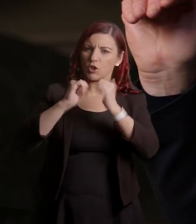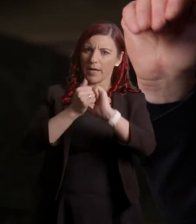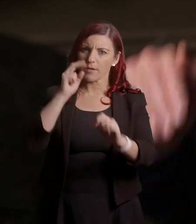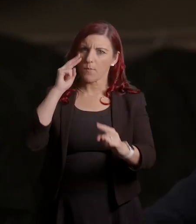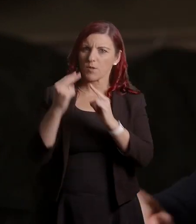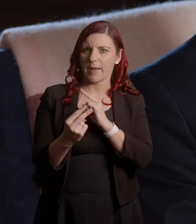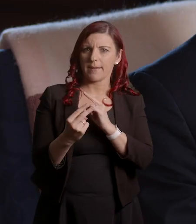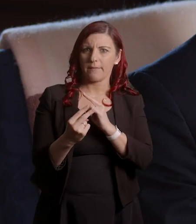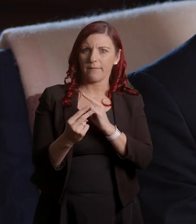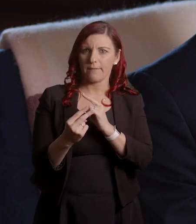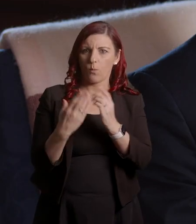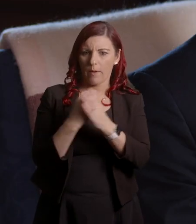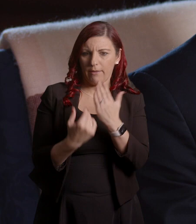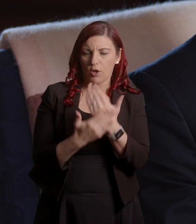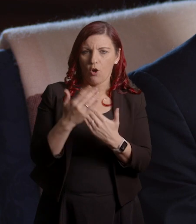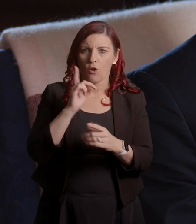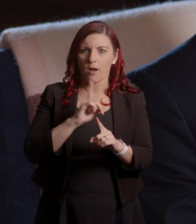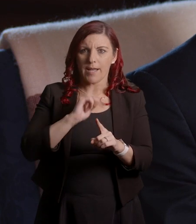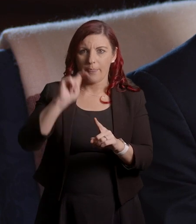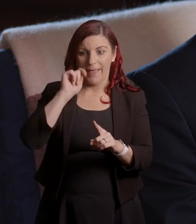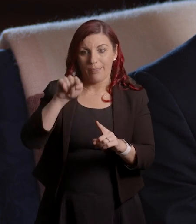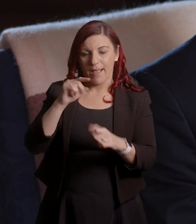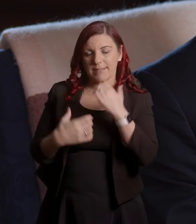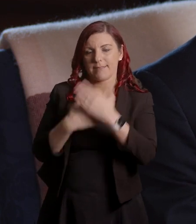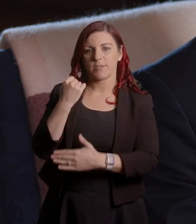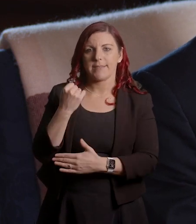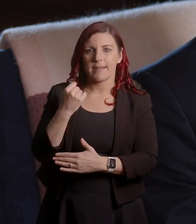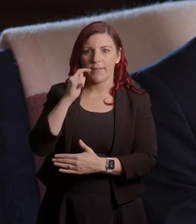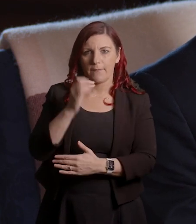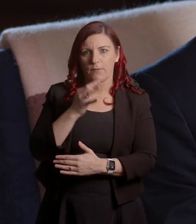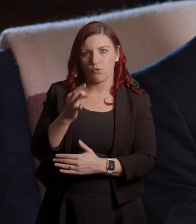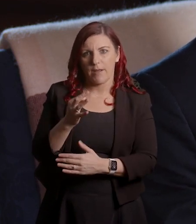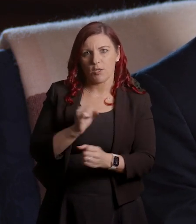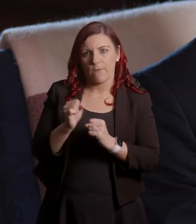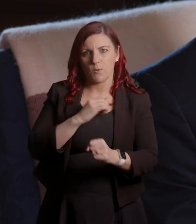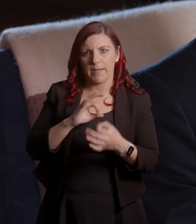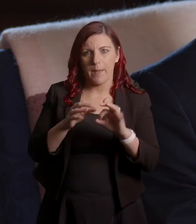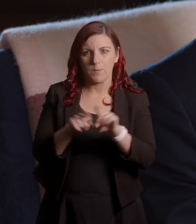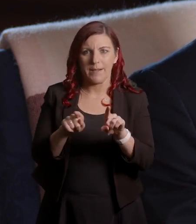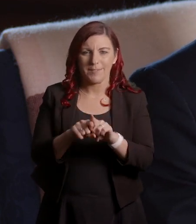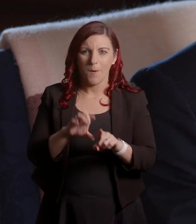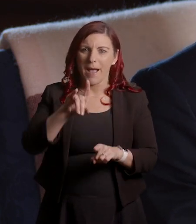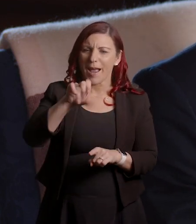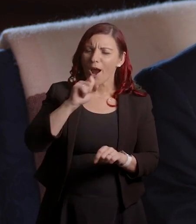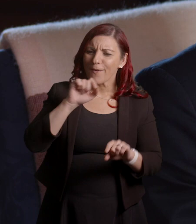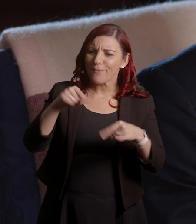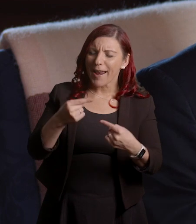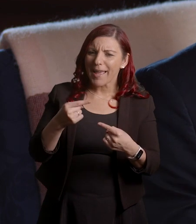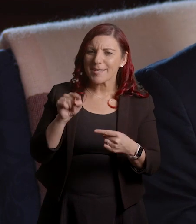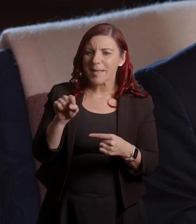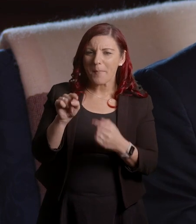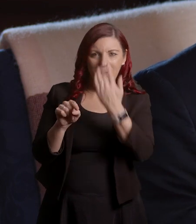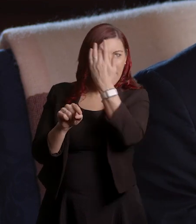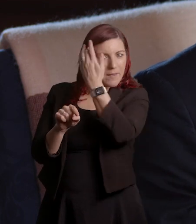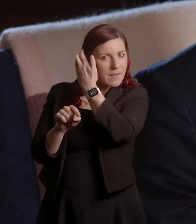that mindset amongst young girls, I think they've given a great service for the game. Carla, finally, it's